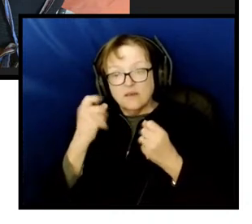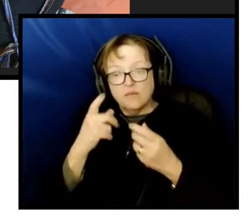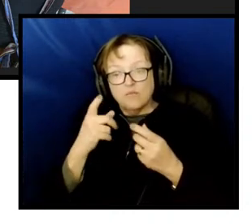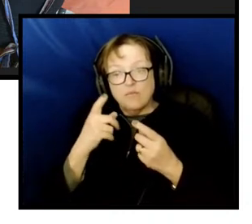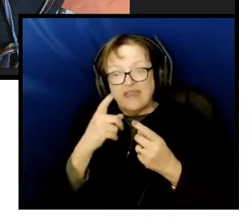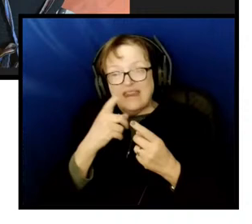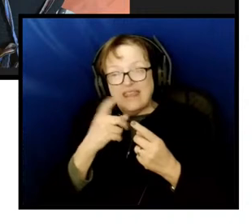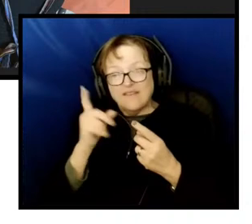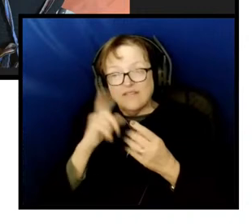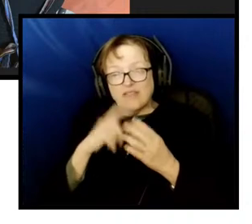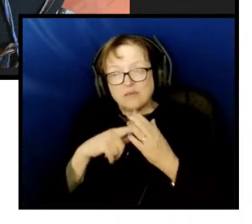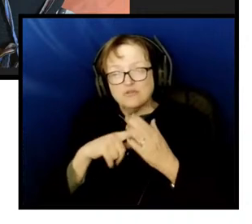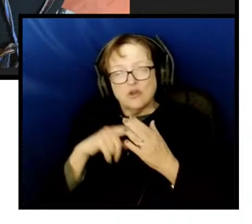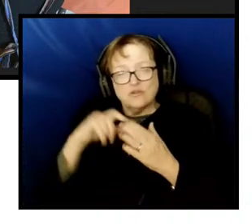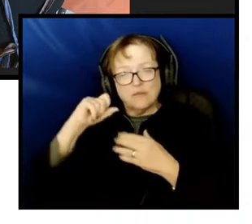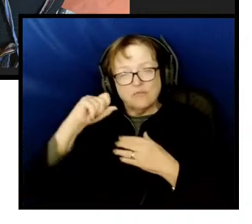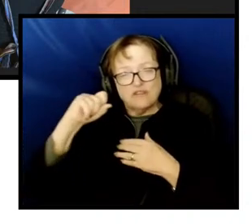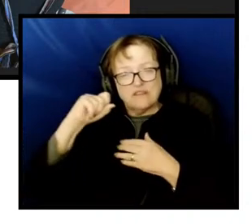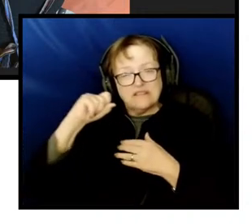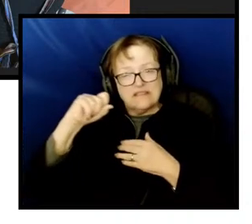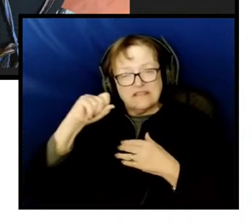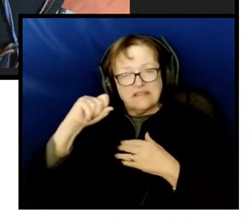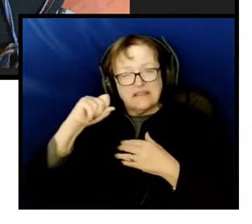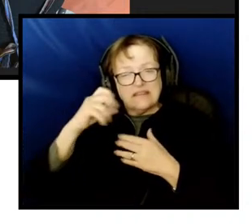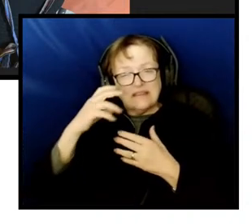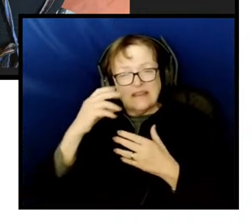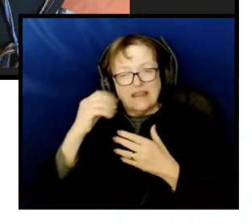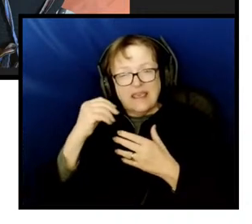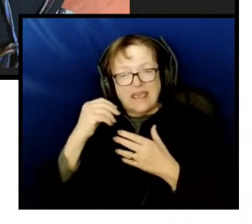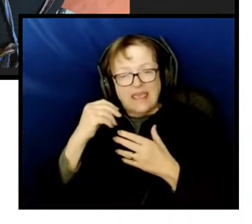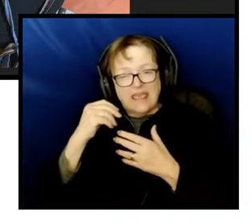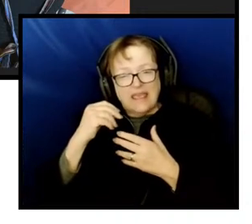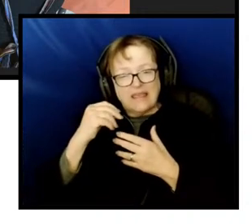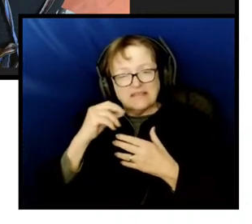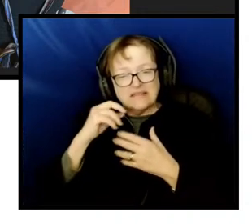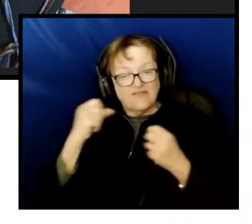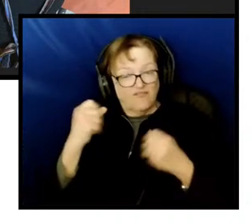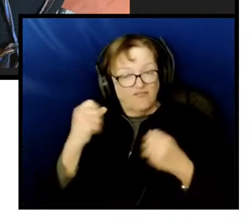displayed some hesitancy and maybe a little bit of some fear because of